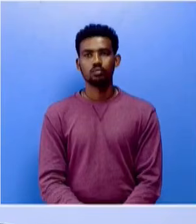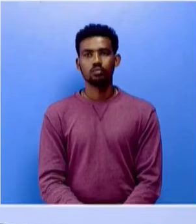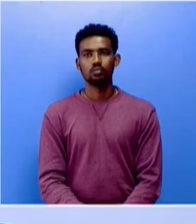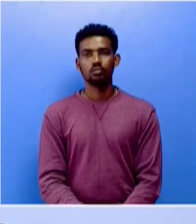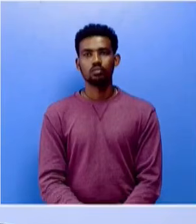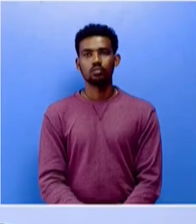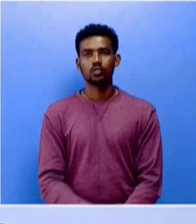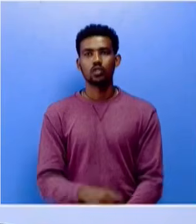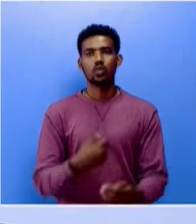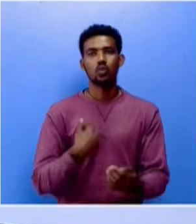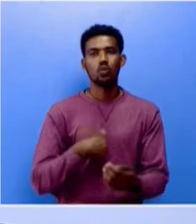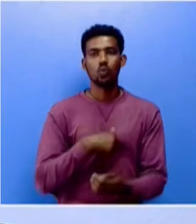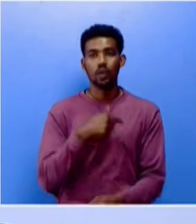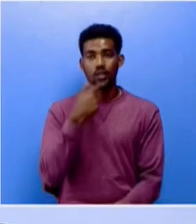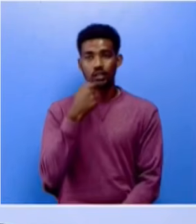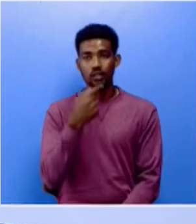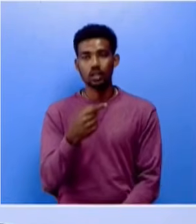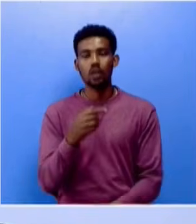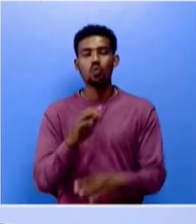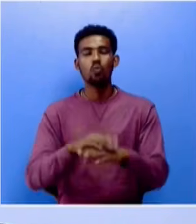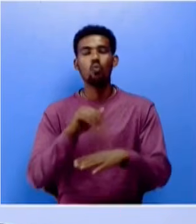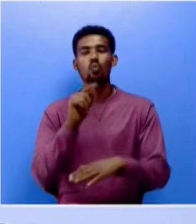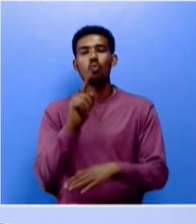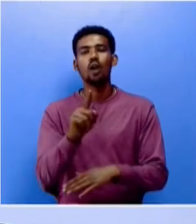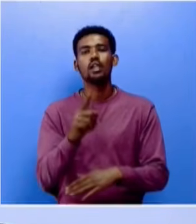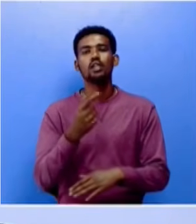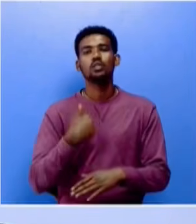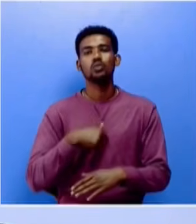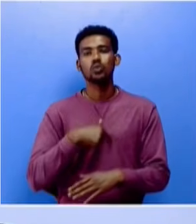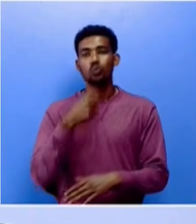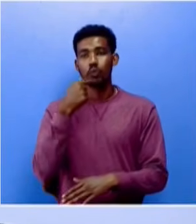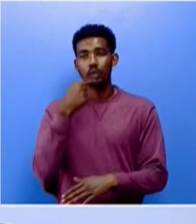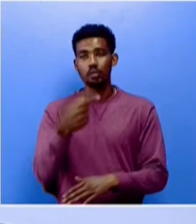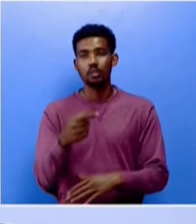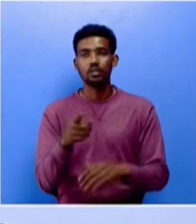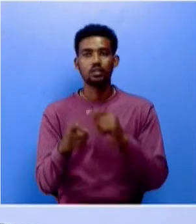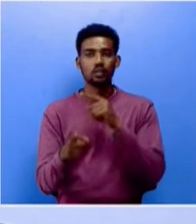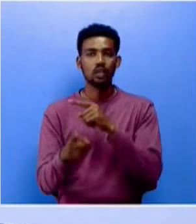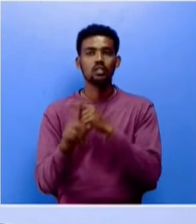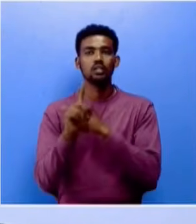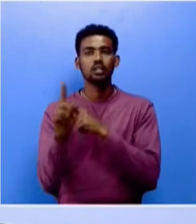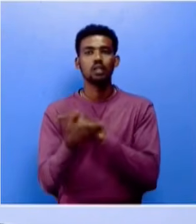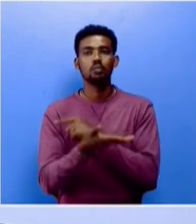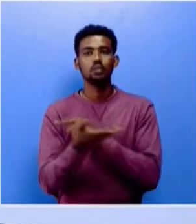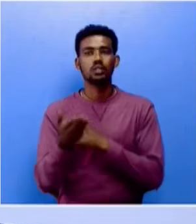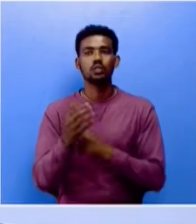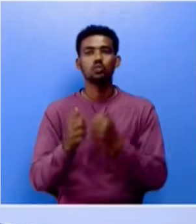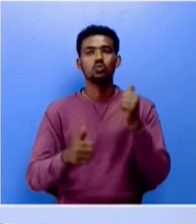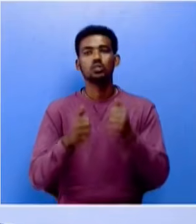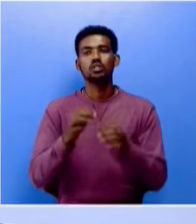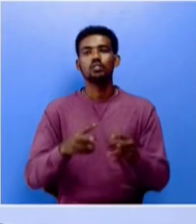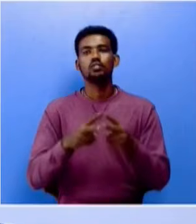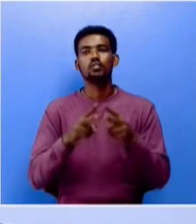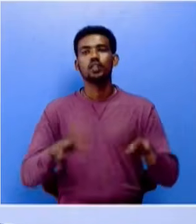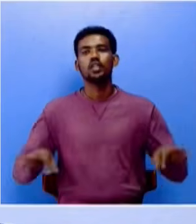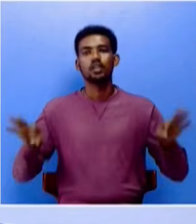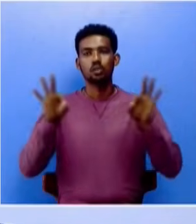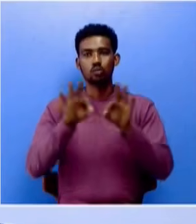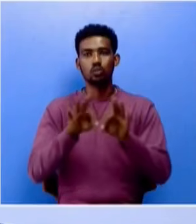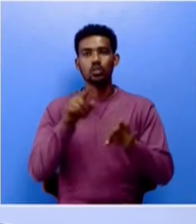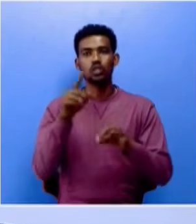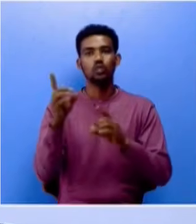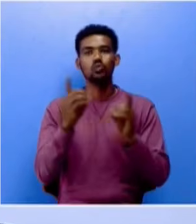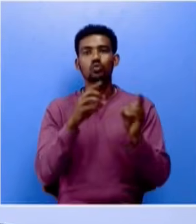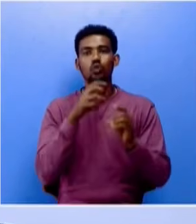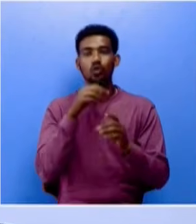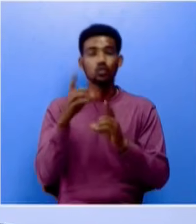So, when we say warning, we mean that something which is very important. If you don't